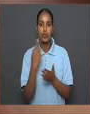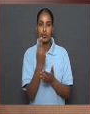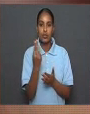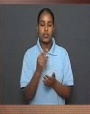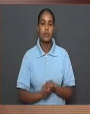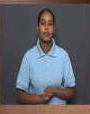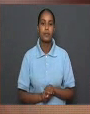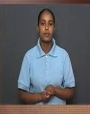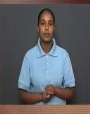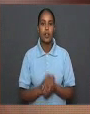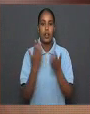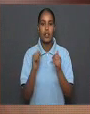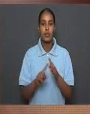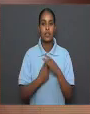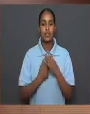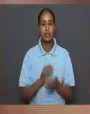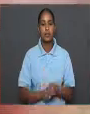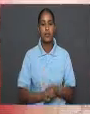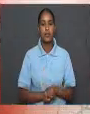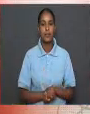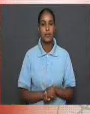uses. Let us begin.